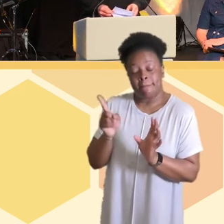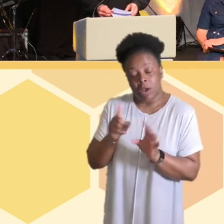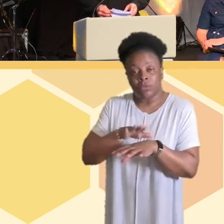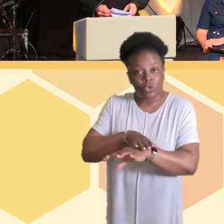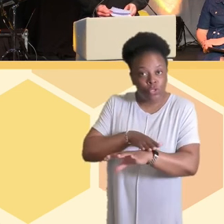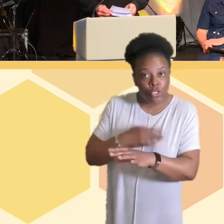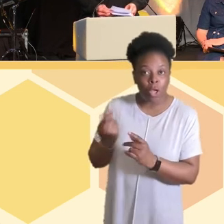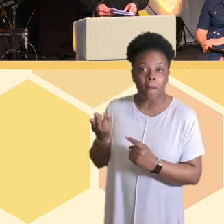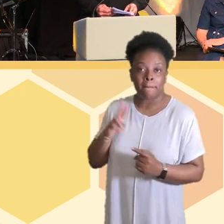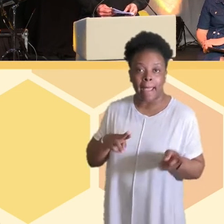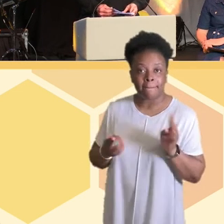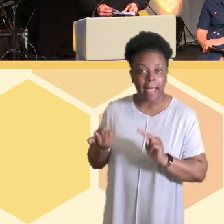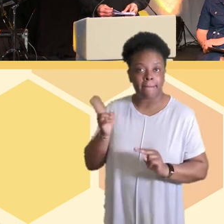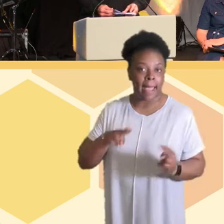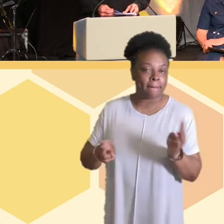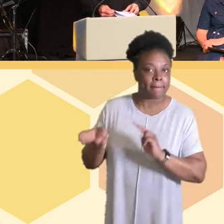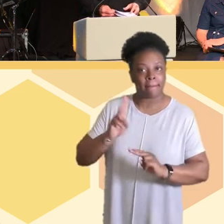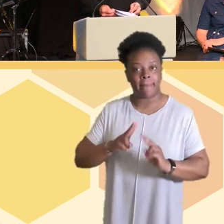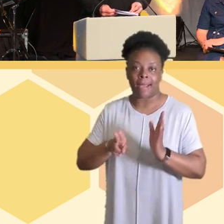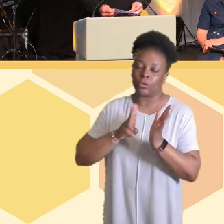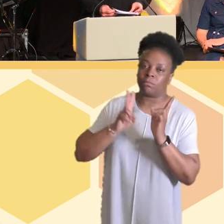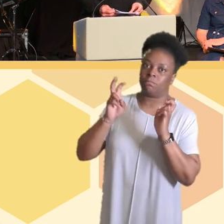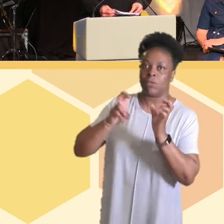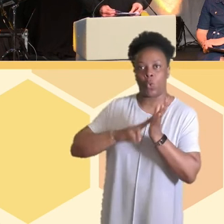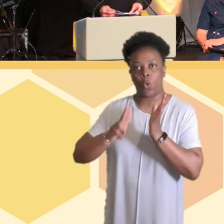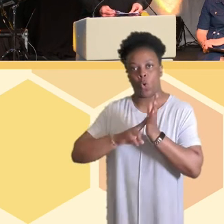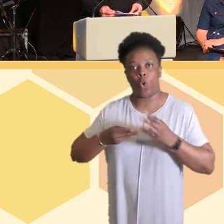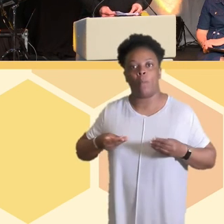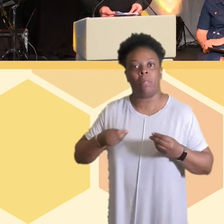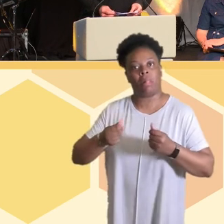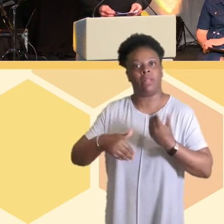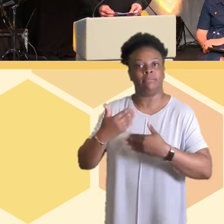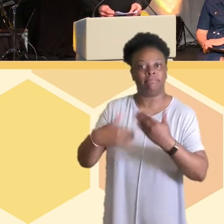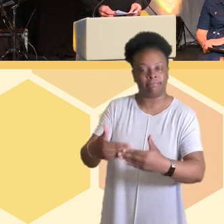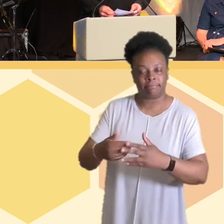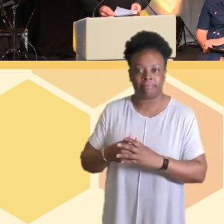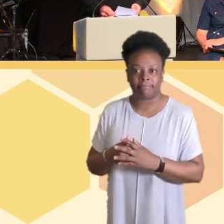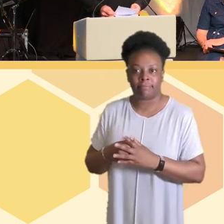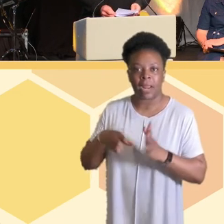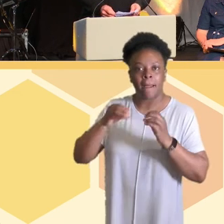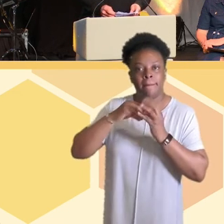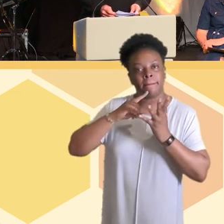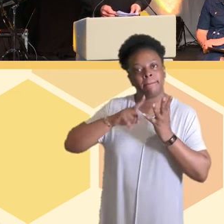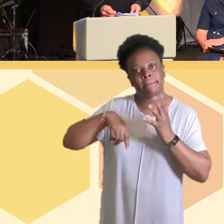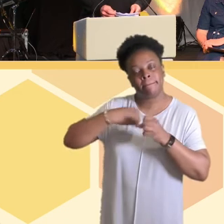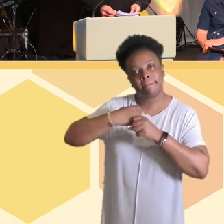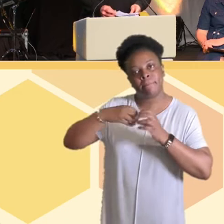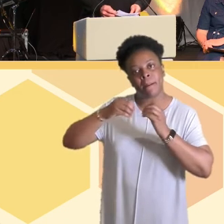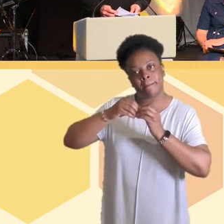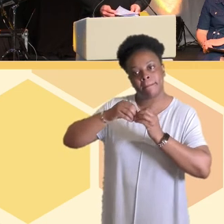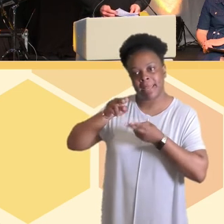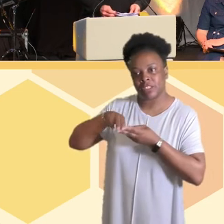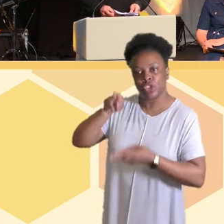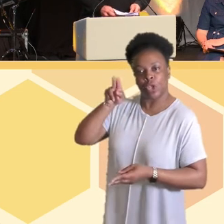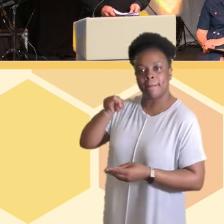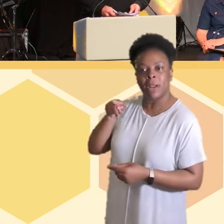normal conditions. BUGB, which I will refer to as the Union, had a surplus of